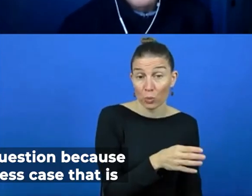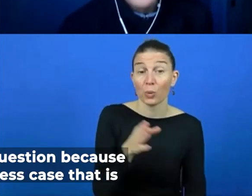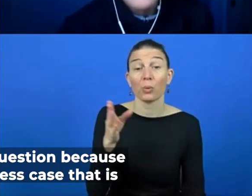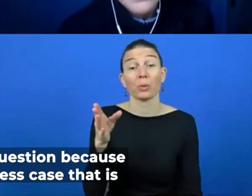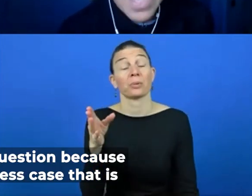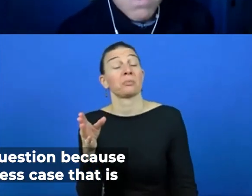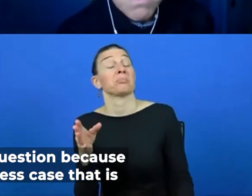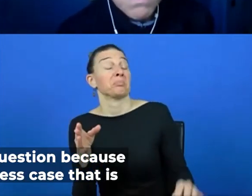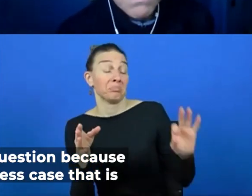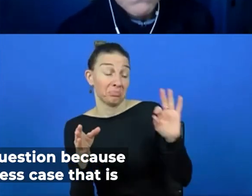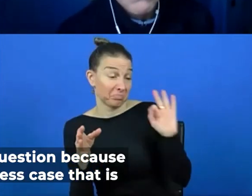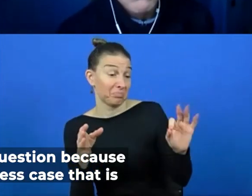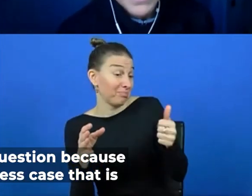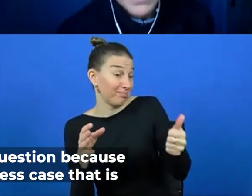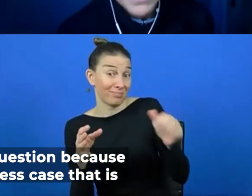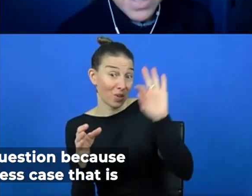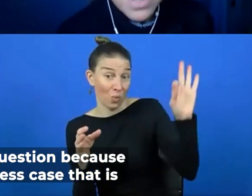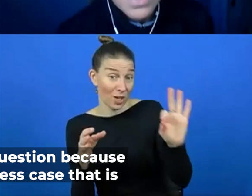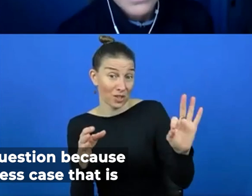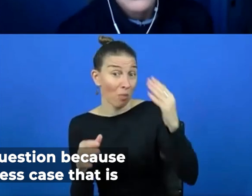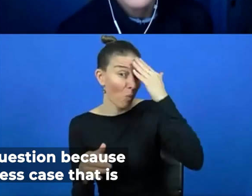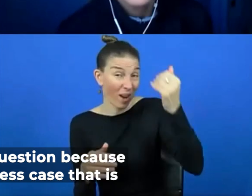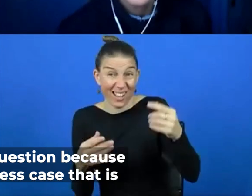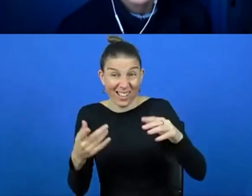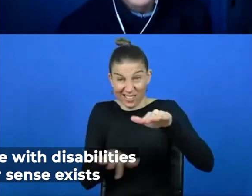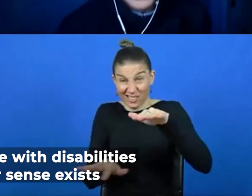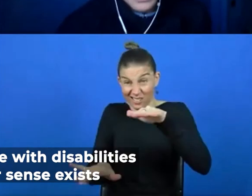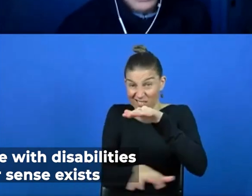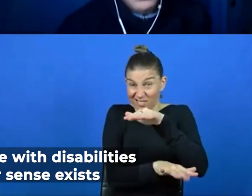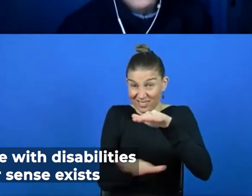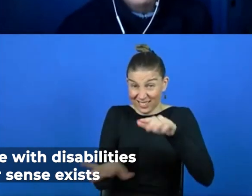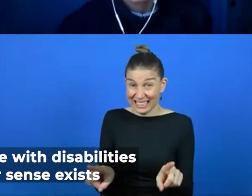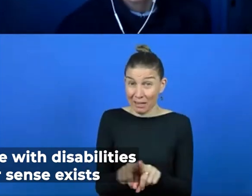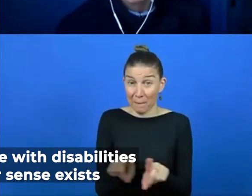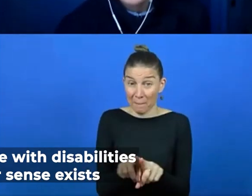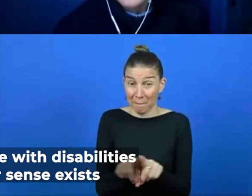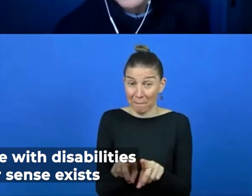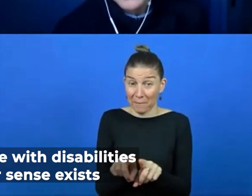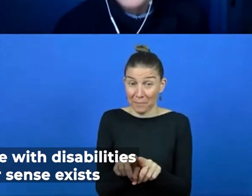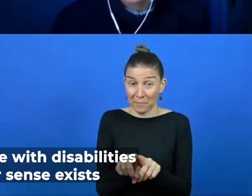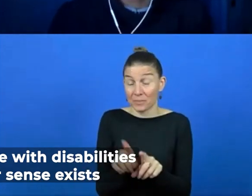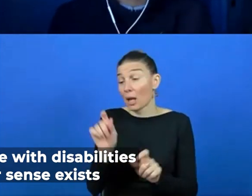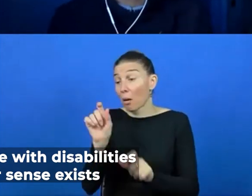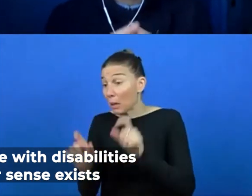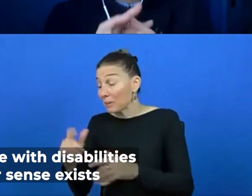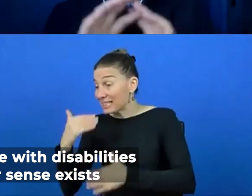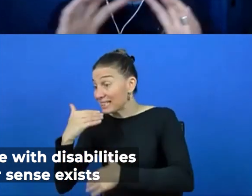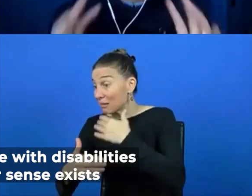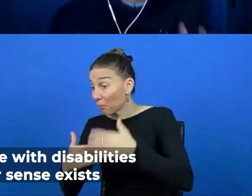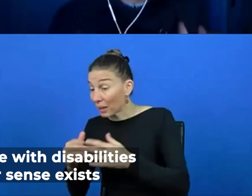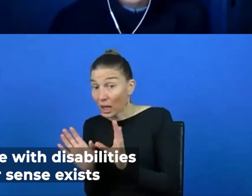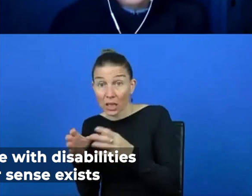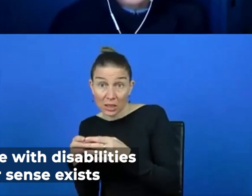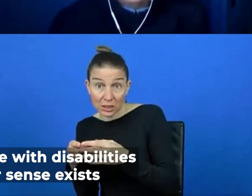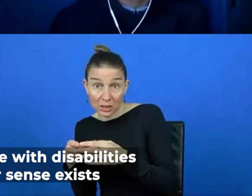question, because the same business case that is existing for people with disabilities in its sort of